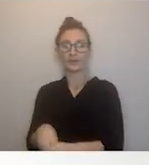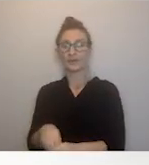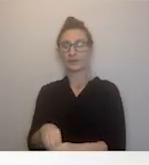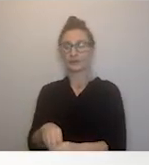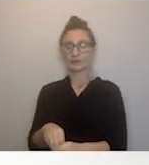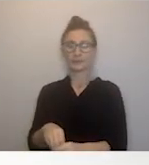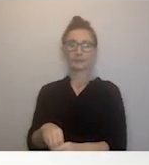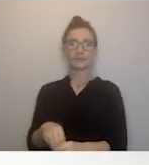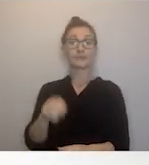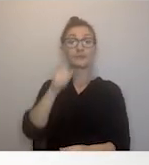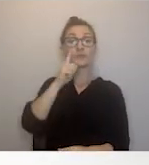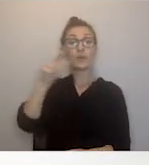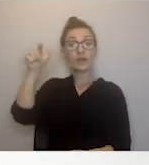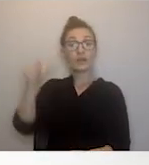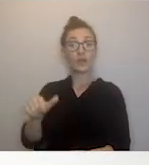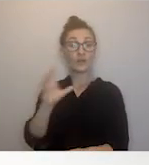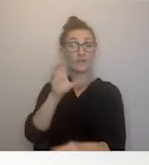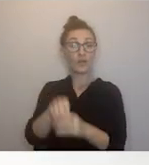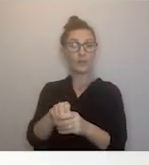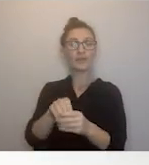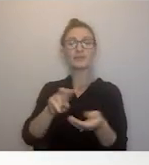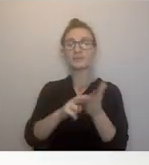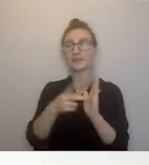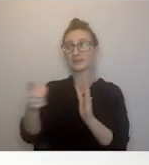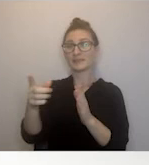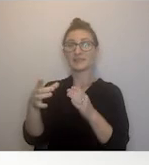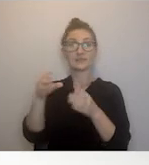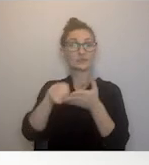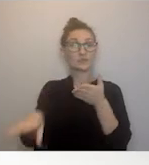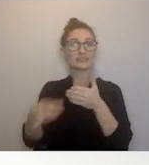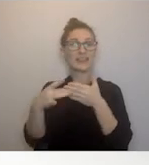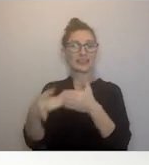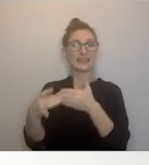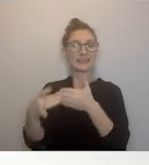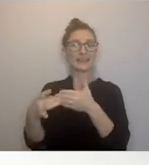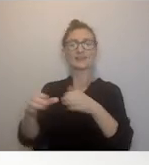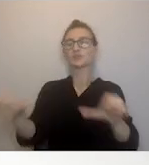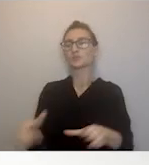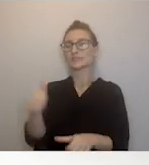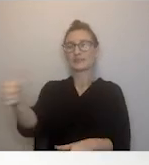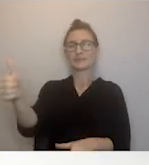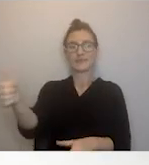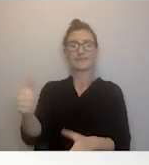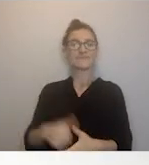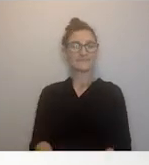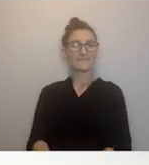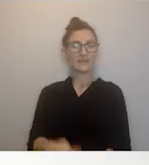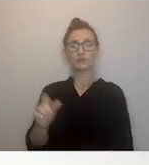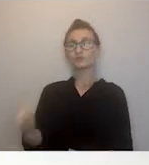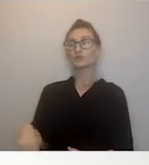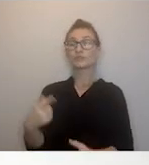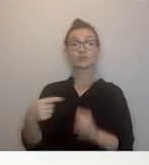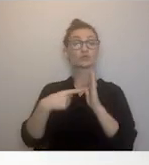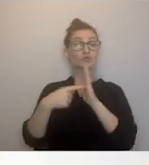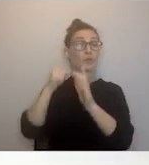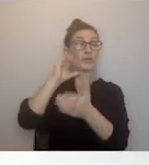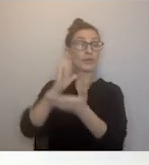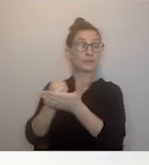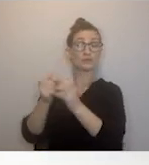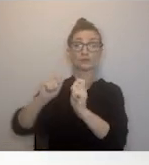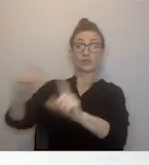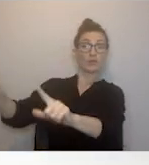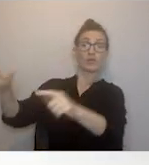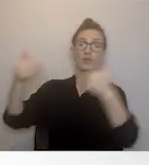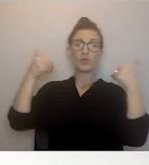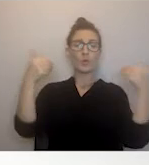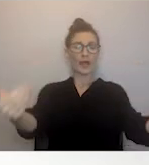the less involvement you need to have as a teacher. So for low involvement, that means the students are leading and they're doing this exercise on their own. All you're doing is showing the image and you